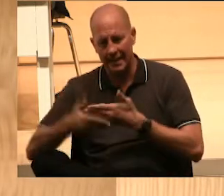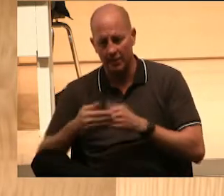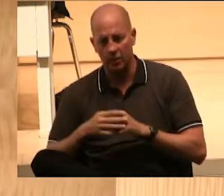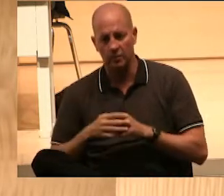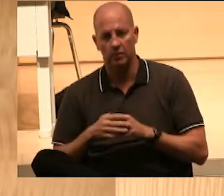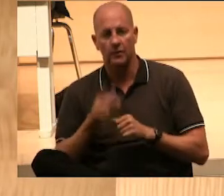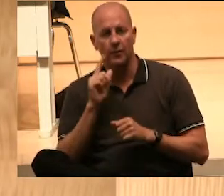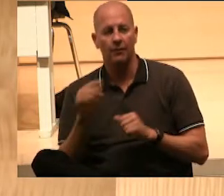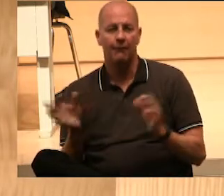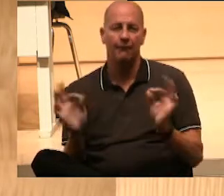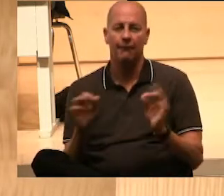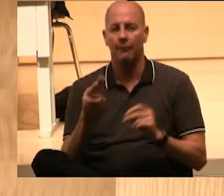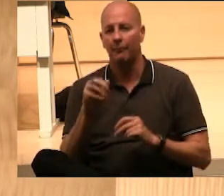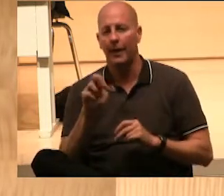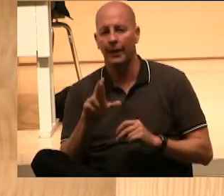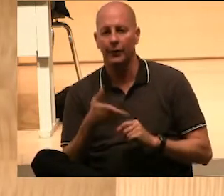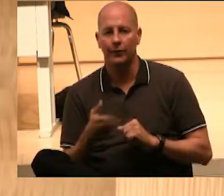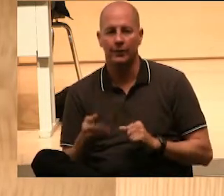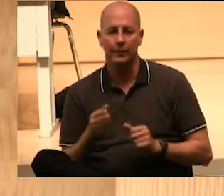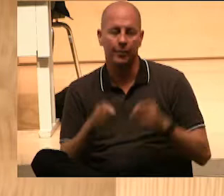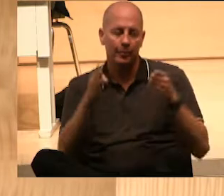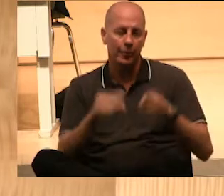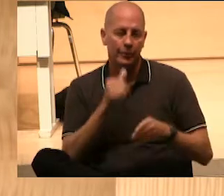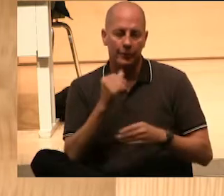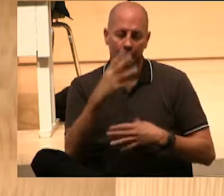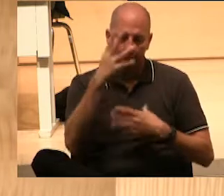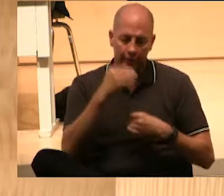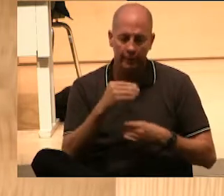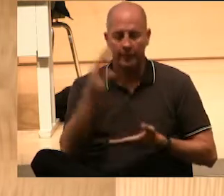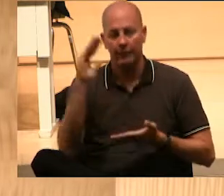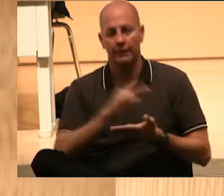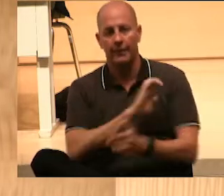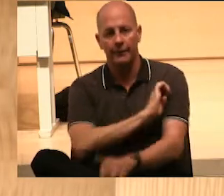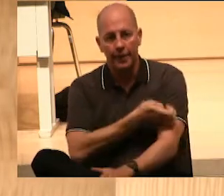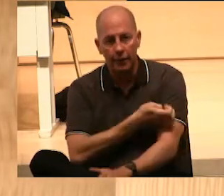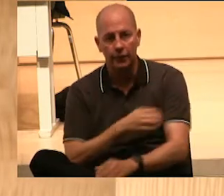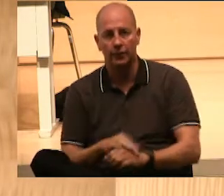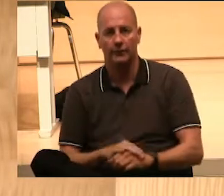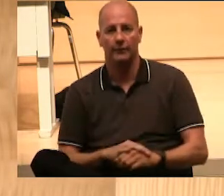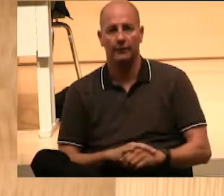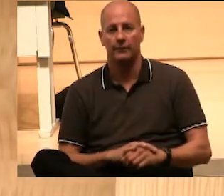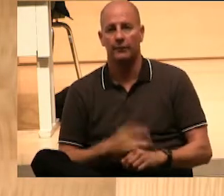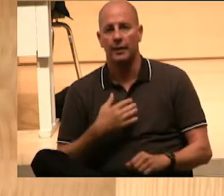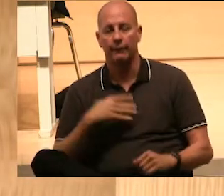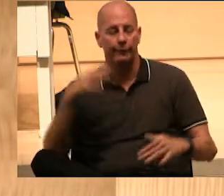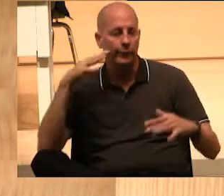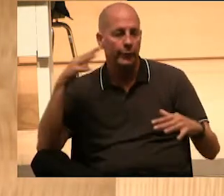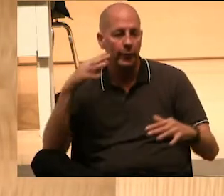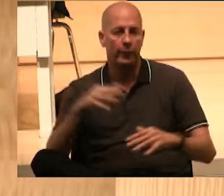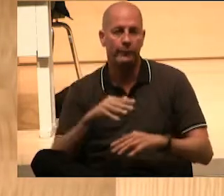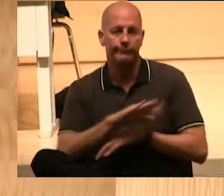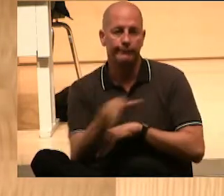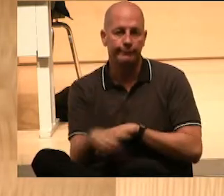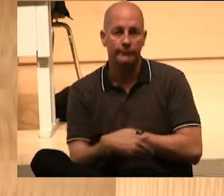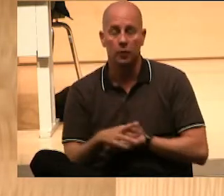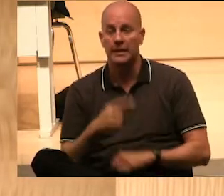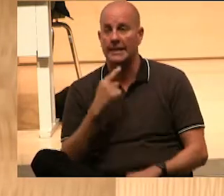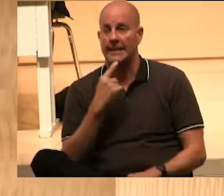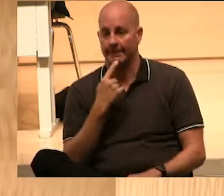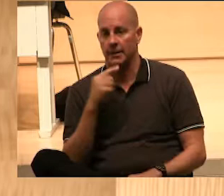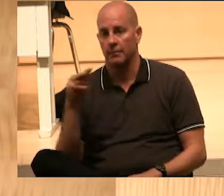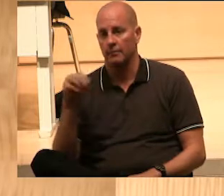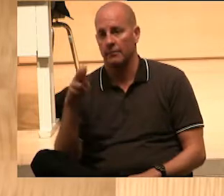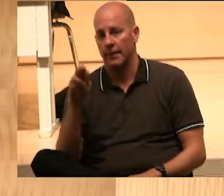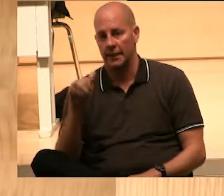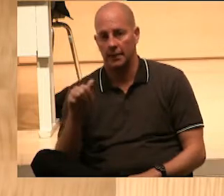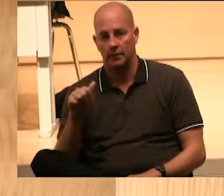minor annoyances, like the person's not really sleeping, they have all this energy, can be up all night making noise, or in a really severe state of mania, people